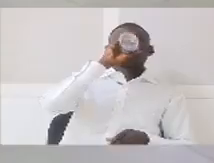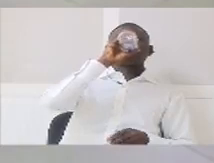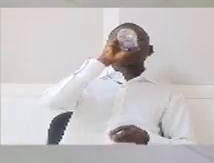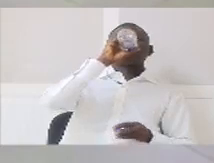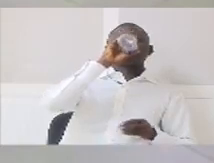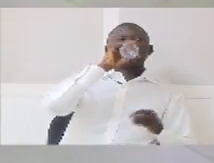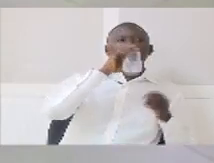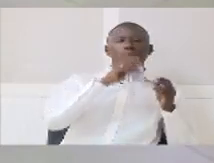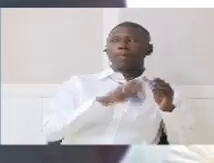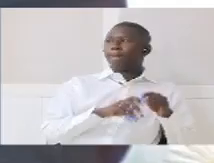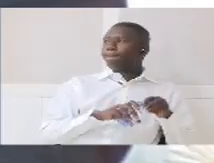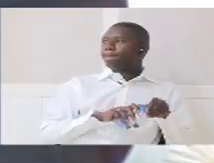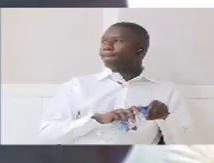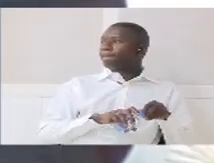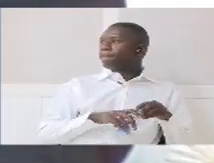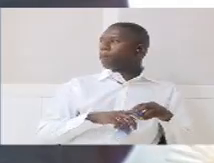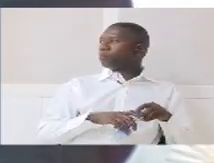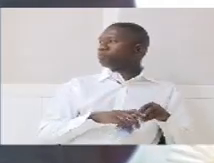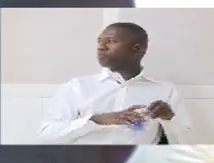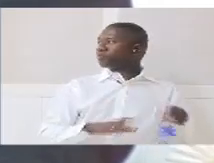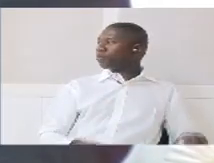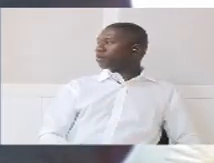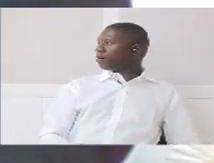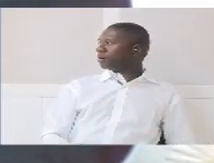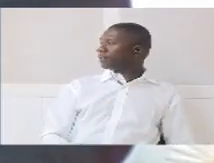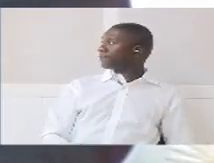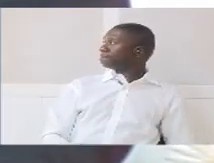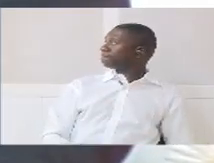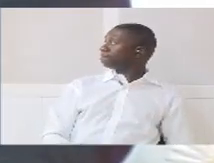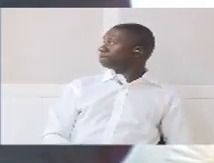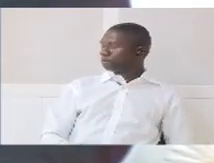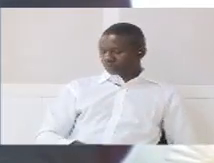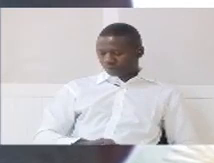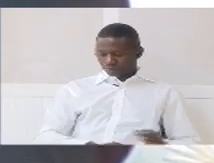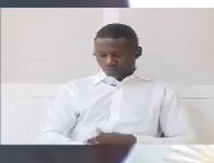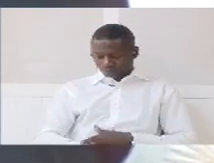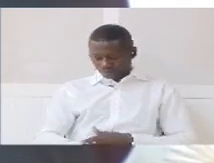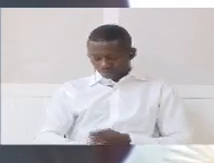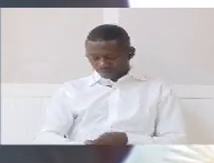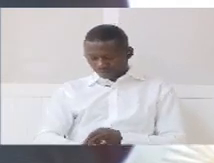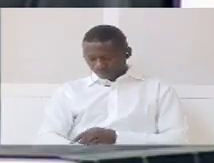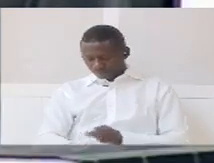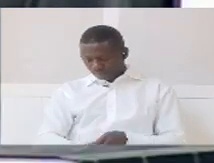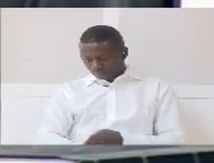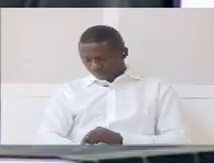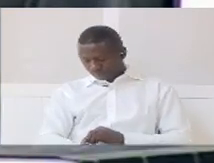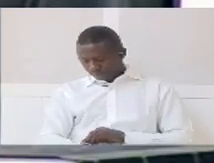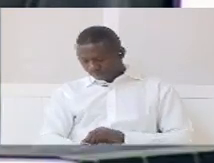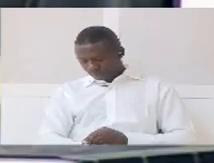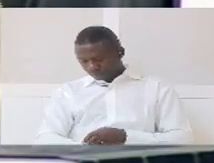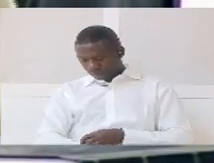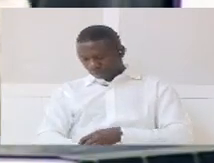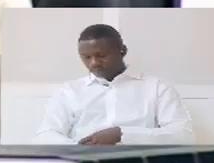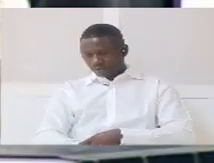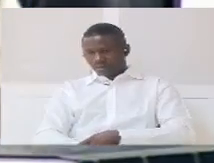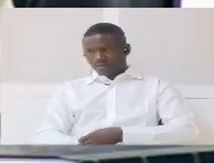that be the statement as a whole or accepted parts of that are relevant? The statement as a whole